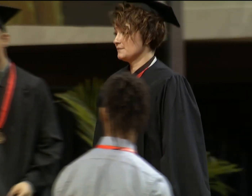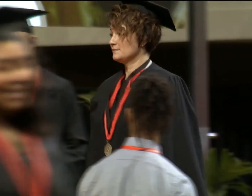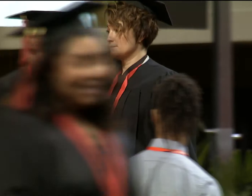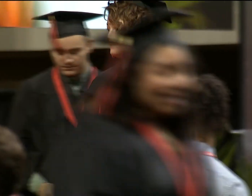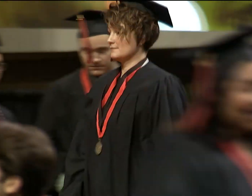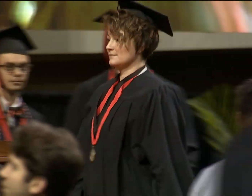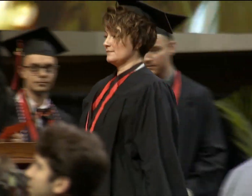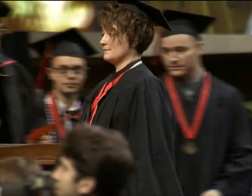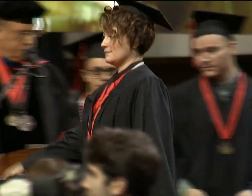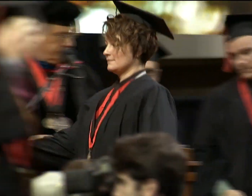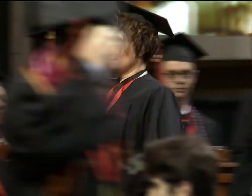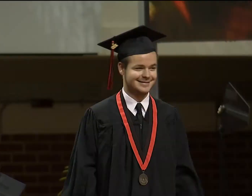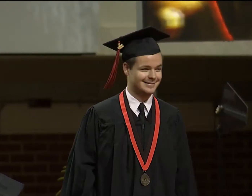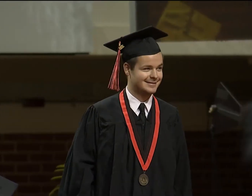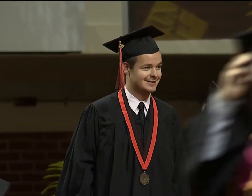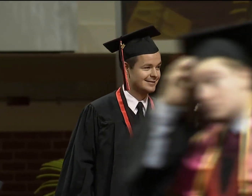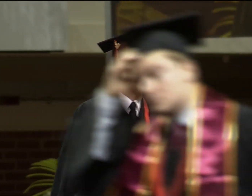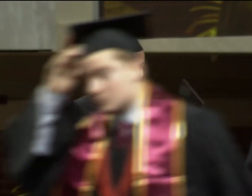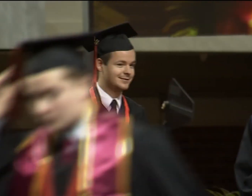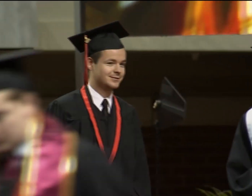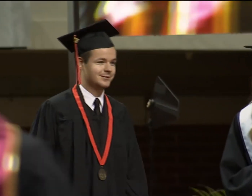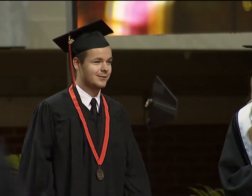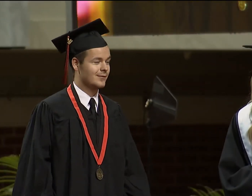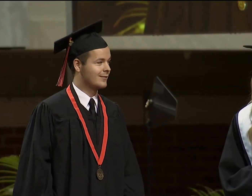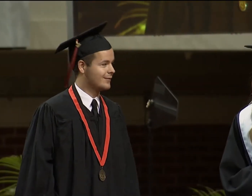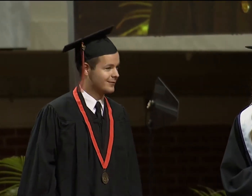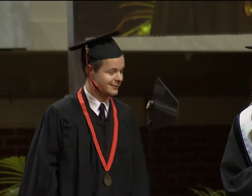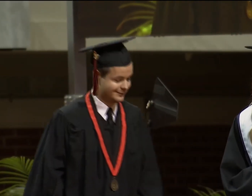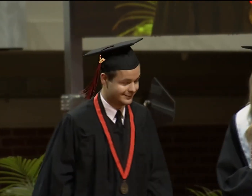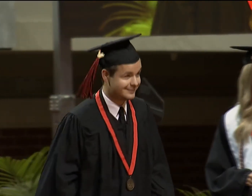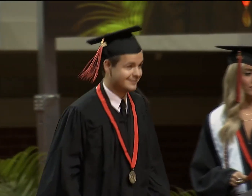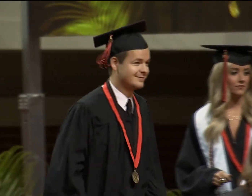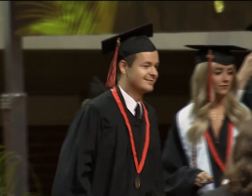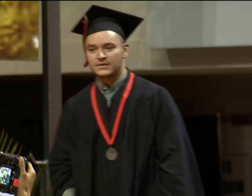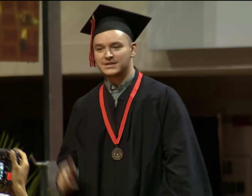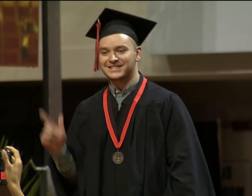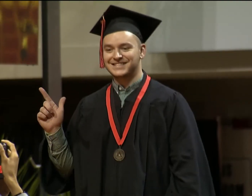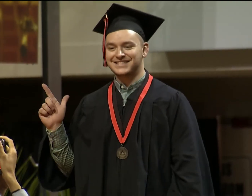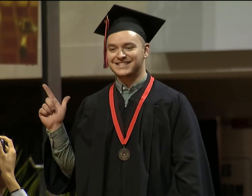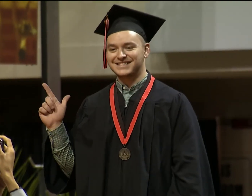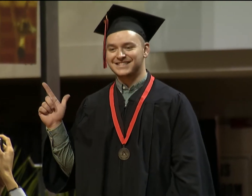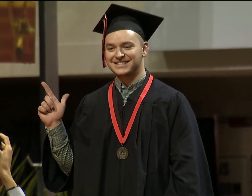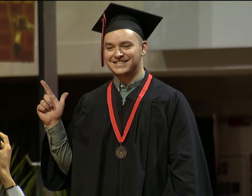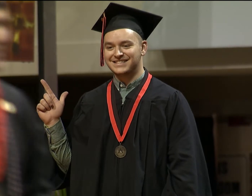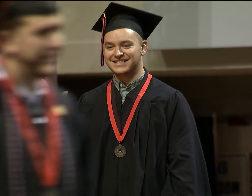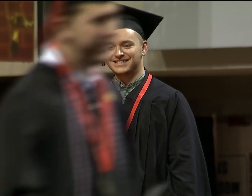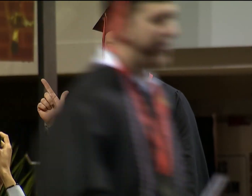Marie Owen Longhurst. William Crooks.